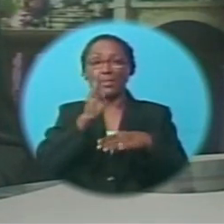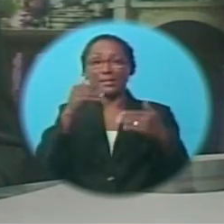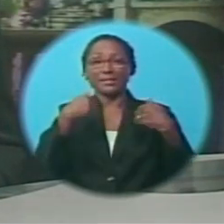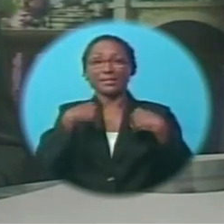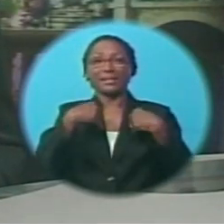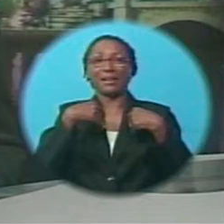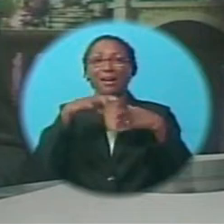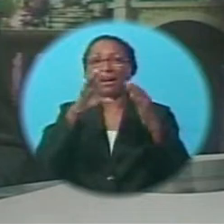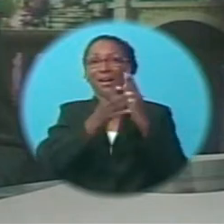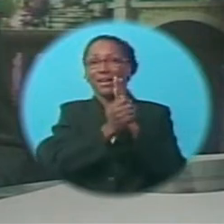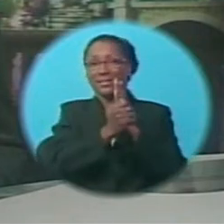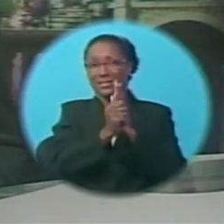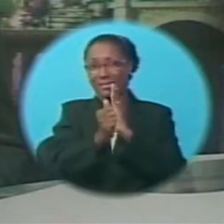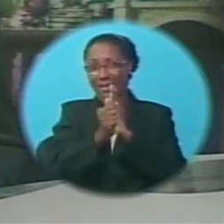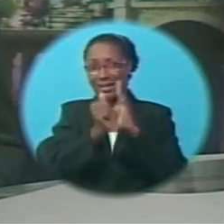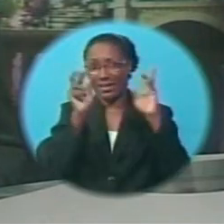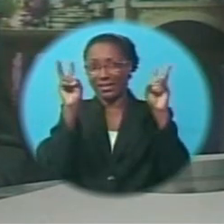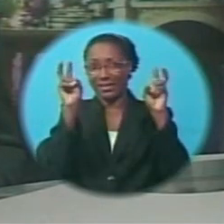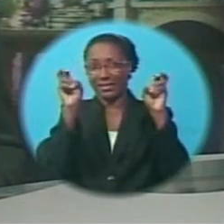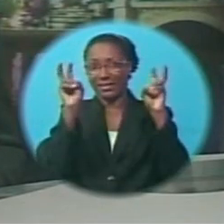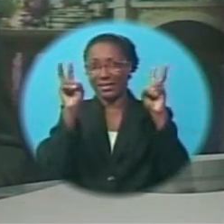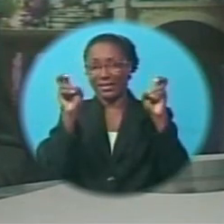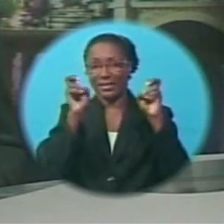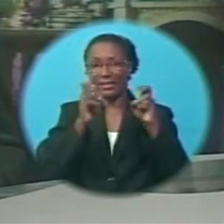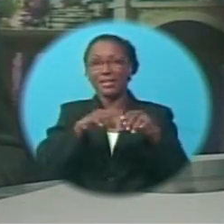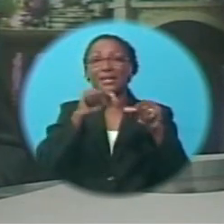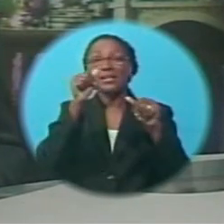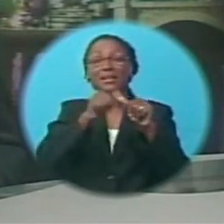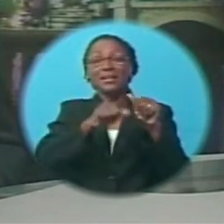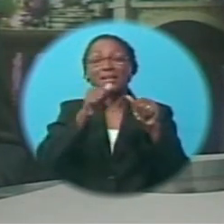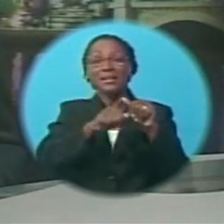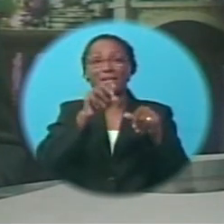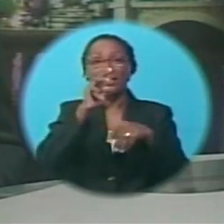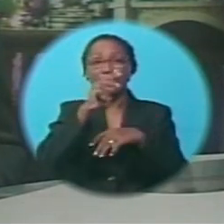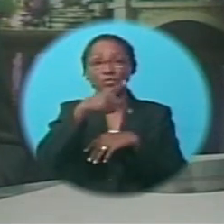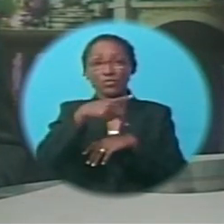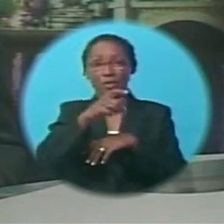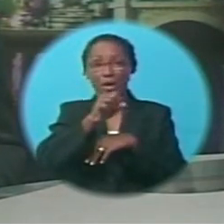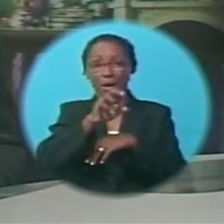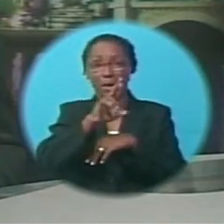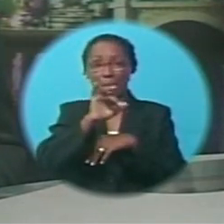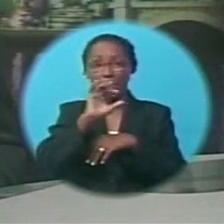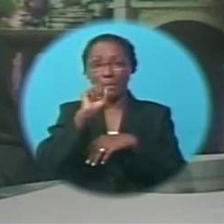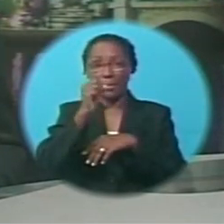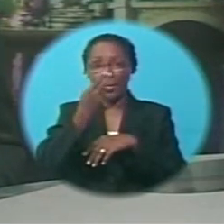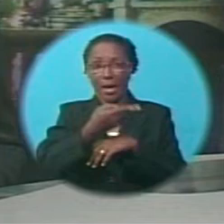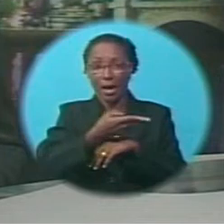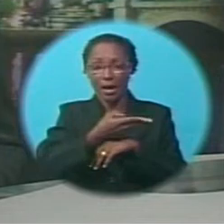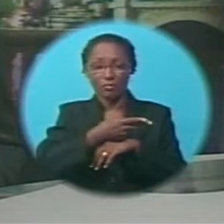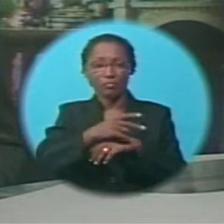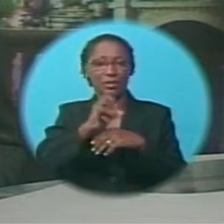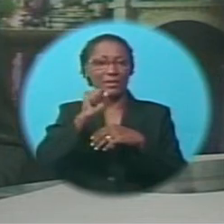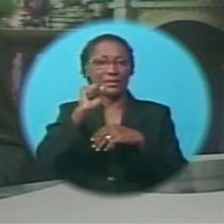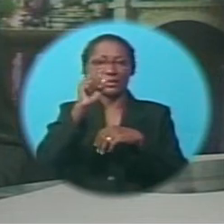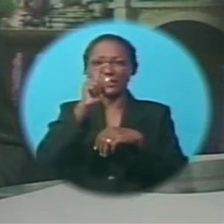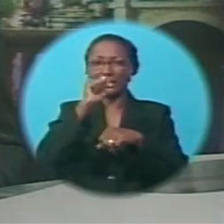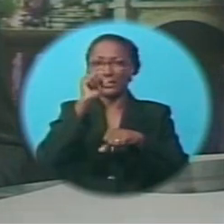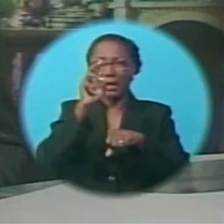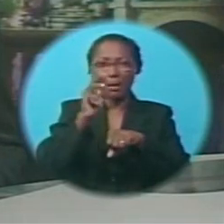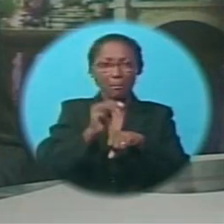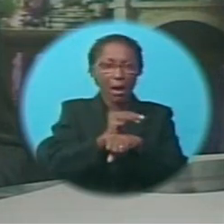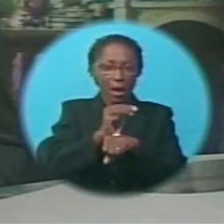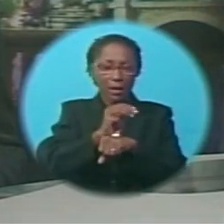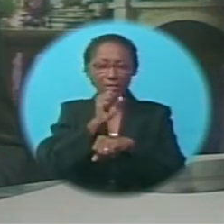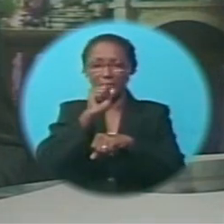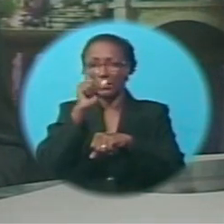decide on a person to participate in a karaoke showdown that will be hosted at the Barbados Police Sports Club on October 29th. That